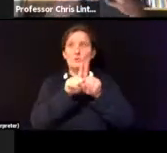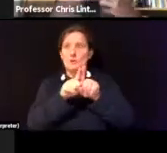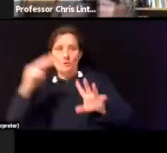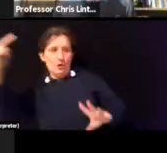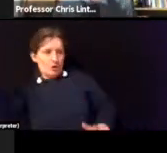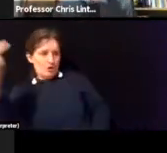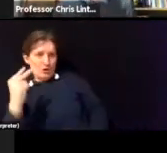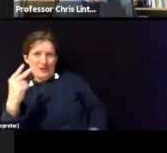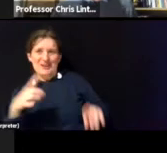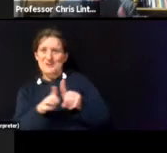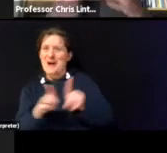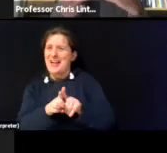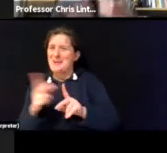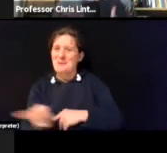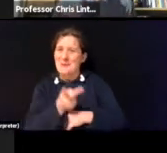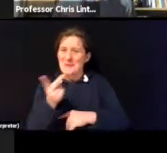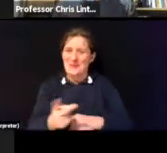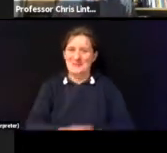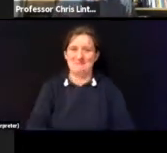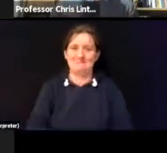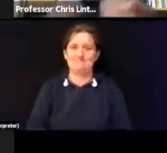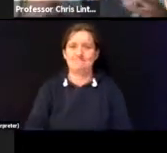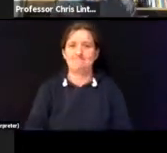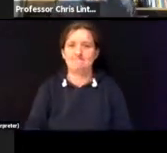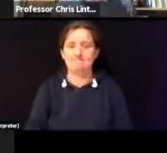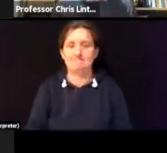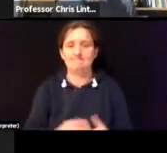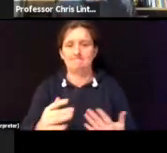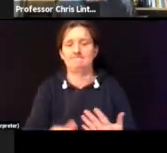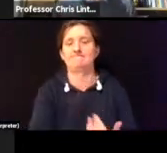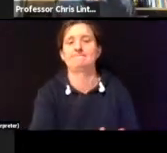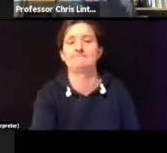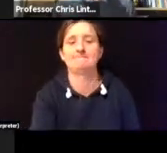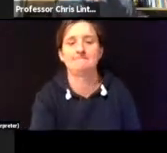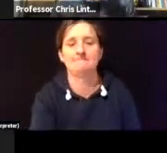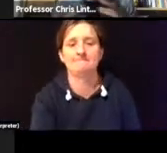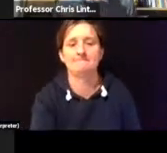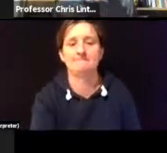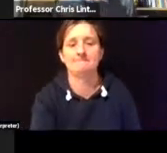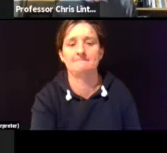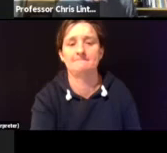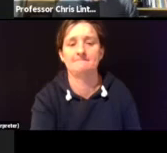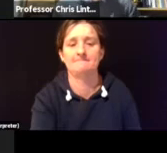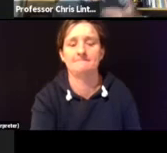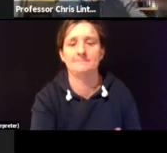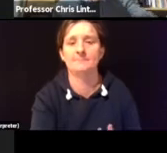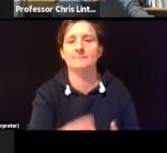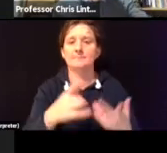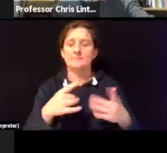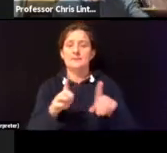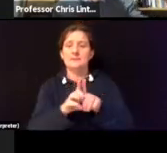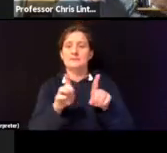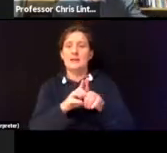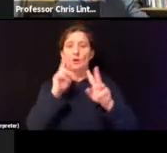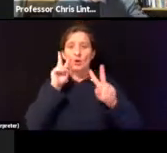we learn about our solar system. And by looking at our solar system, we learn about the rest of the universe. In the same way that by looking at